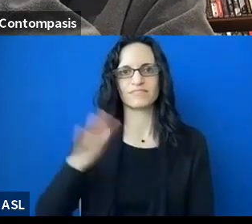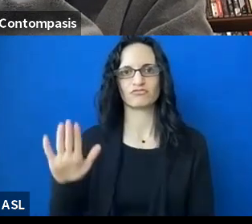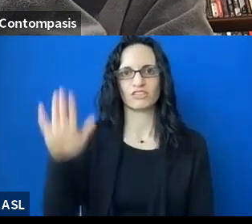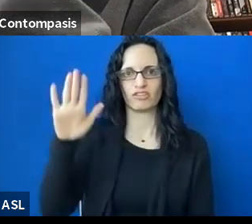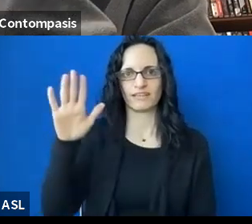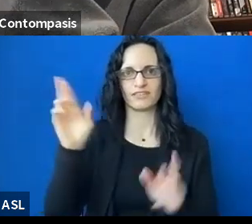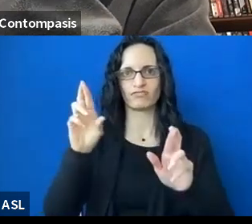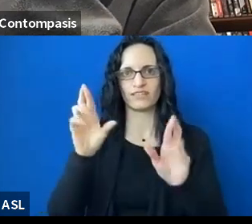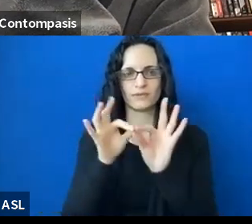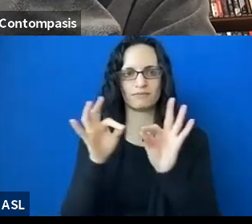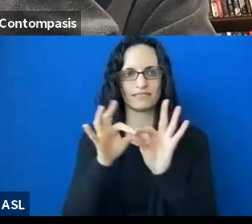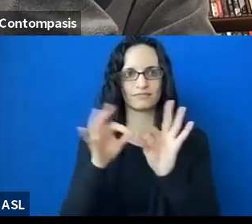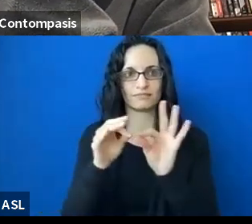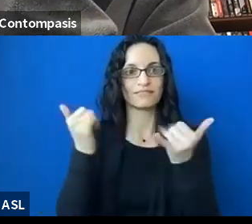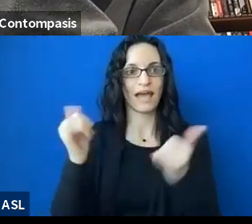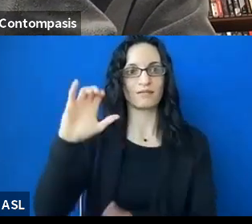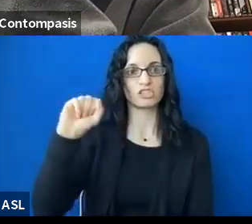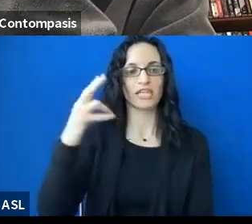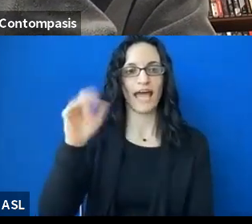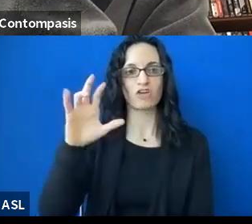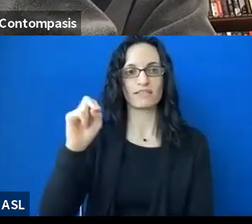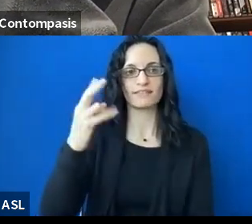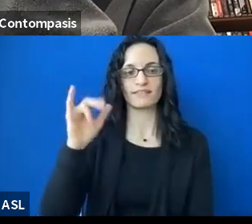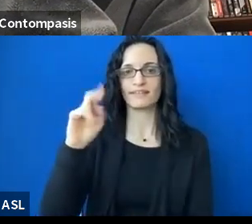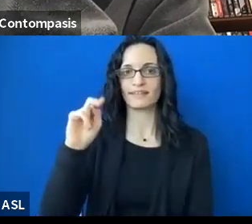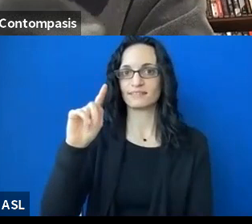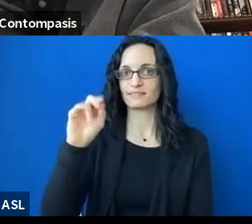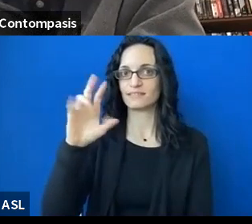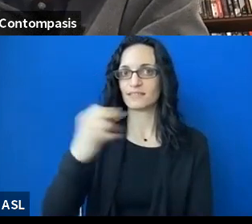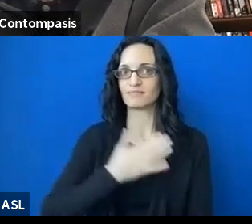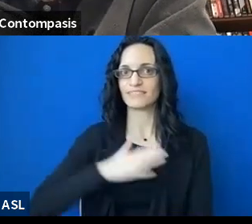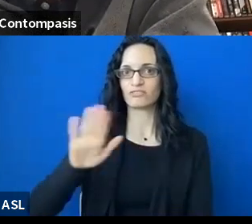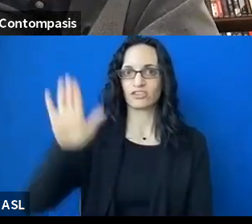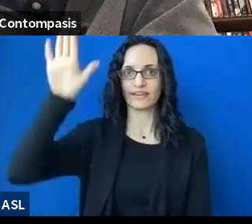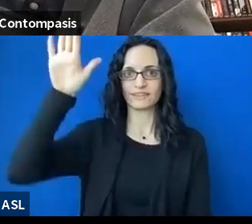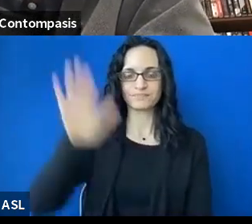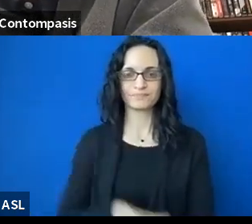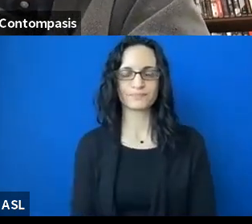So Sharon Hinton, if you can all please raise your hands.